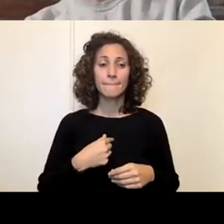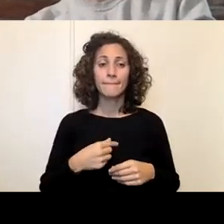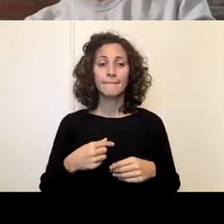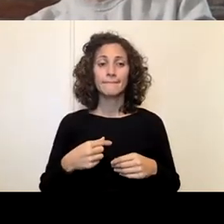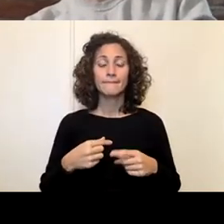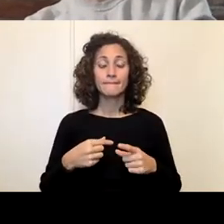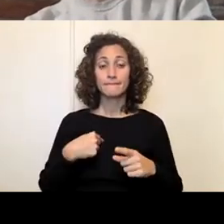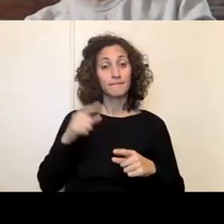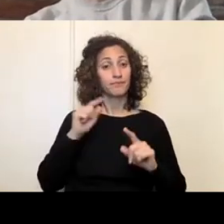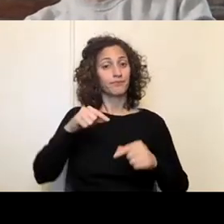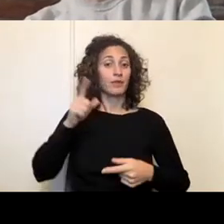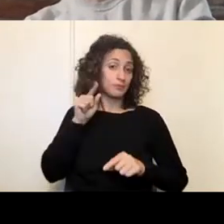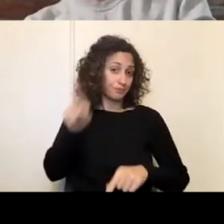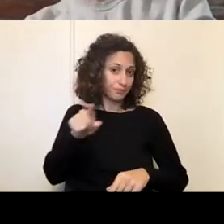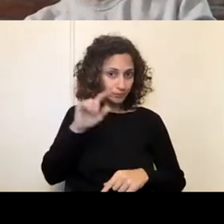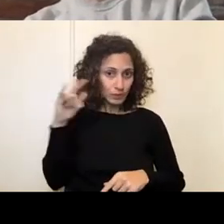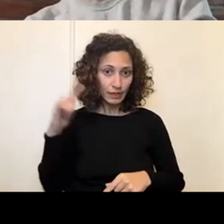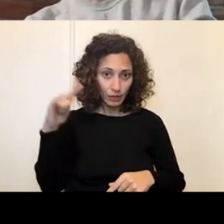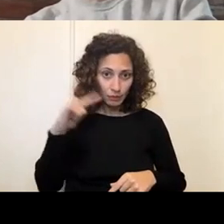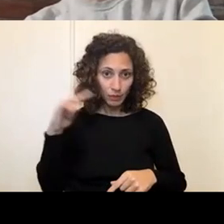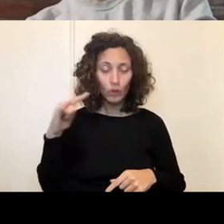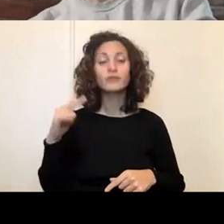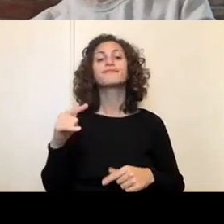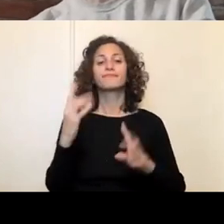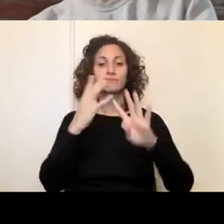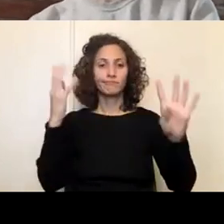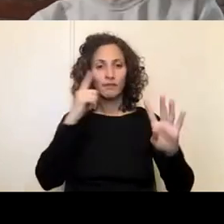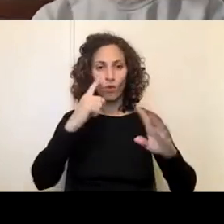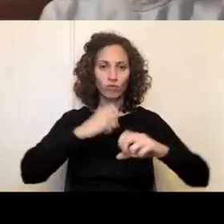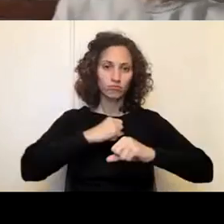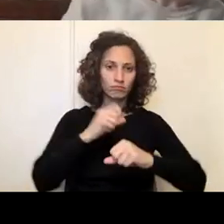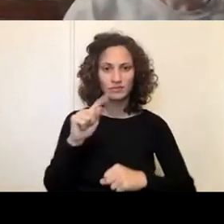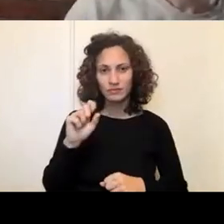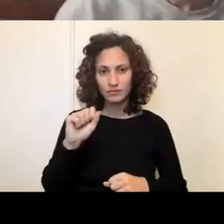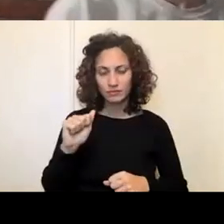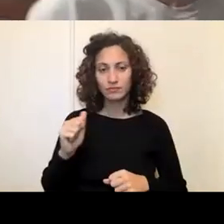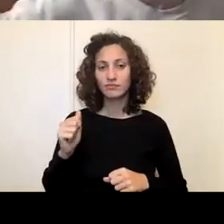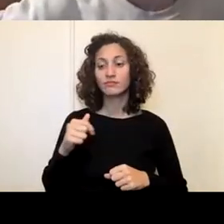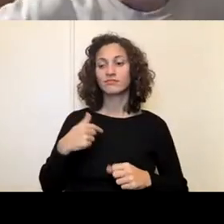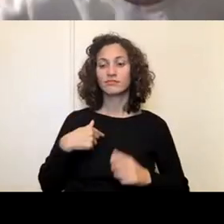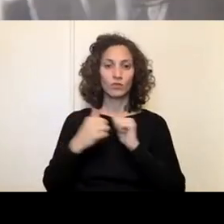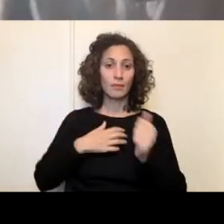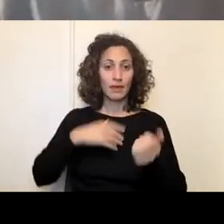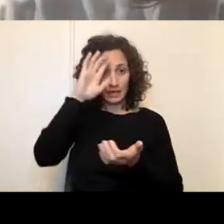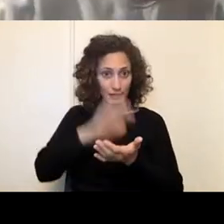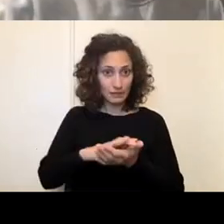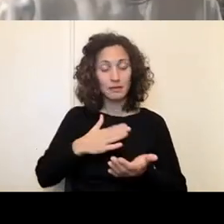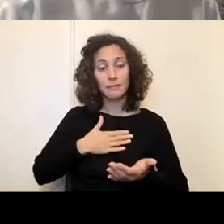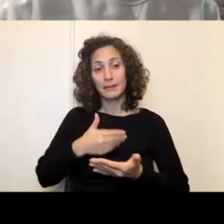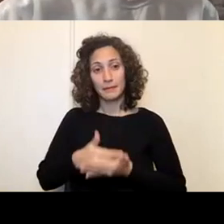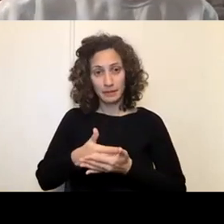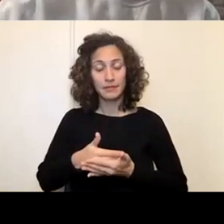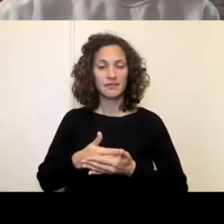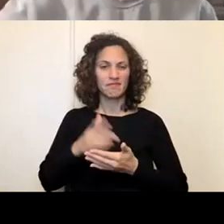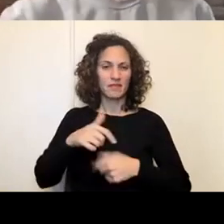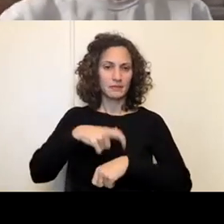at an airport going through TSA, and I was with my husband at the time and my baby. And